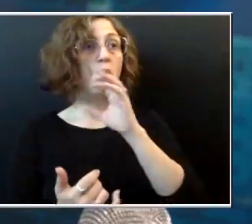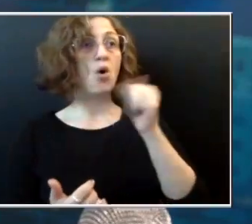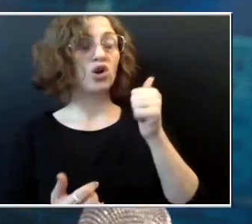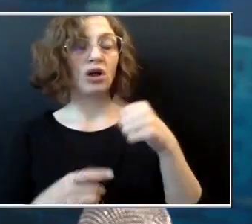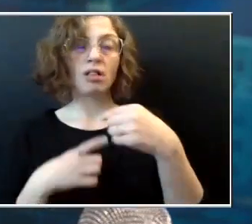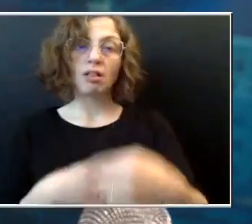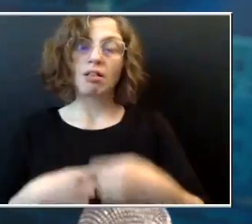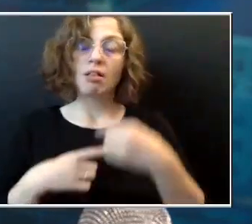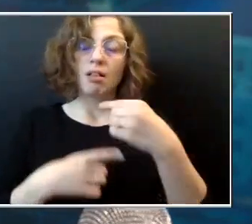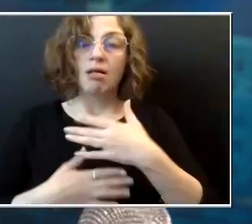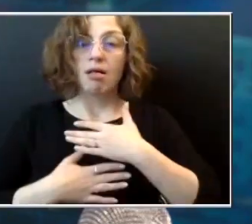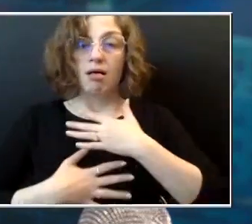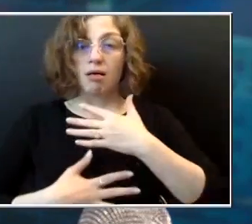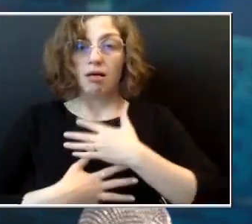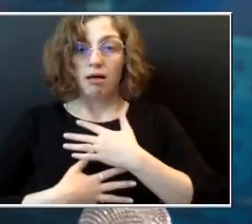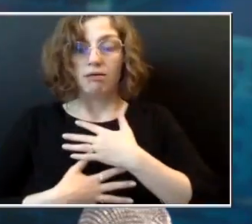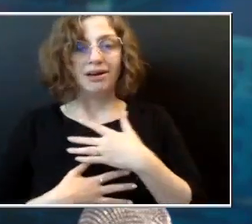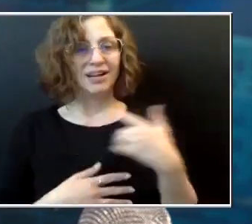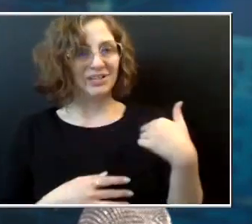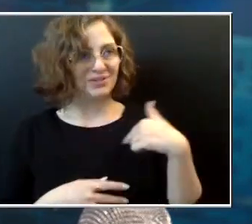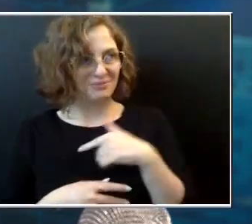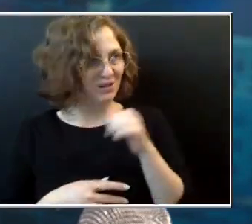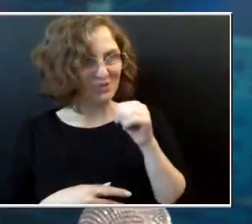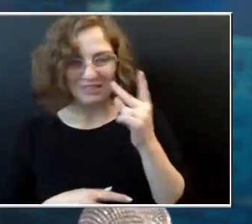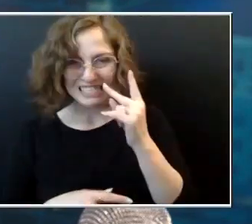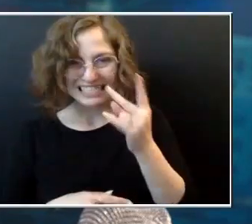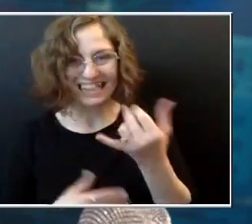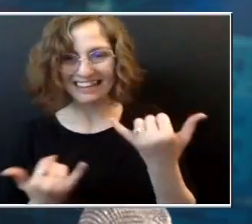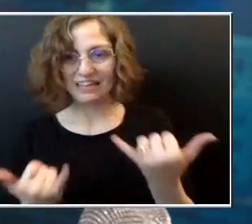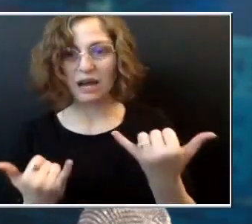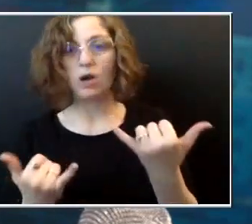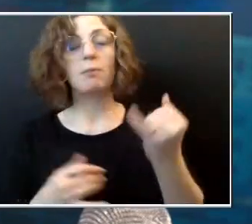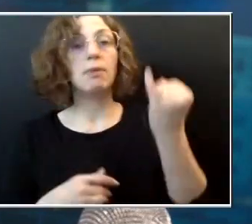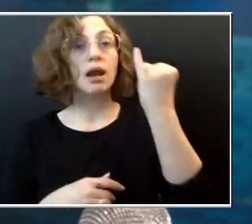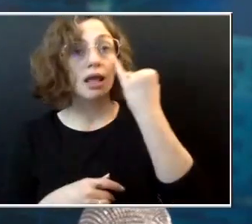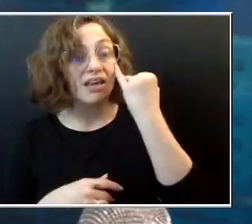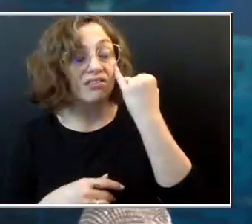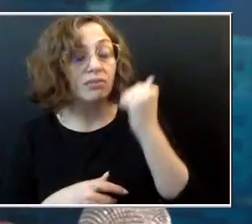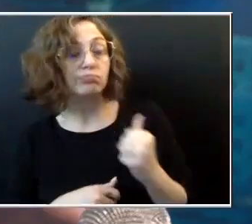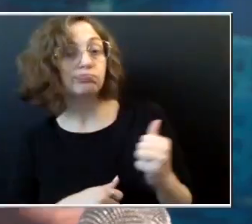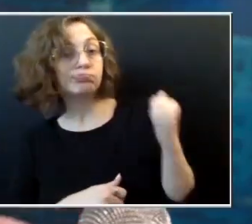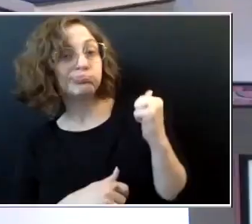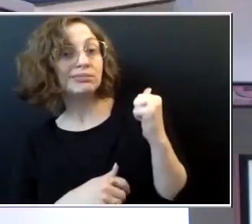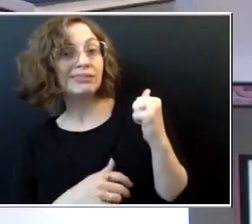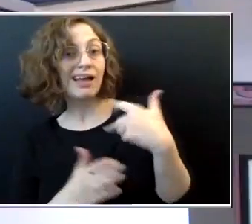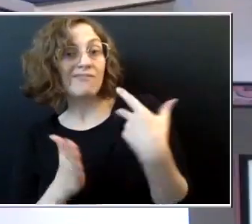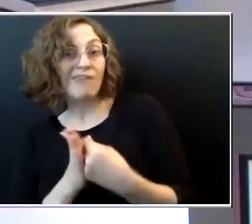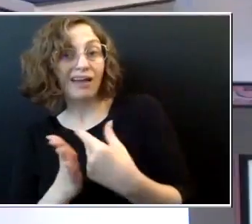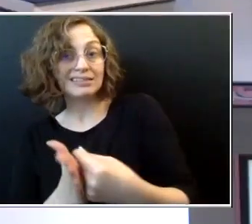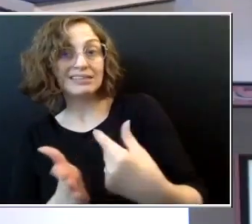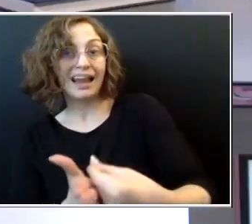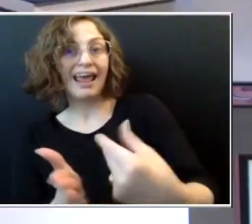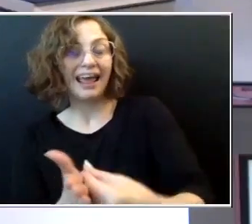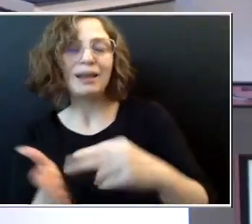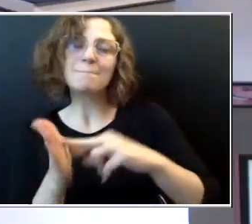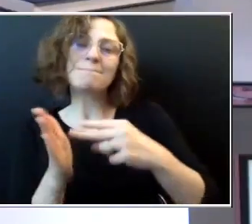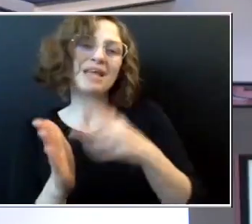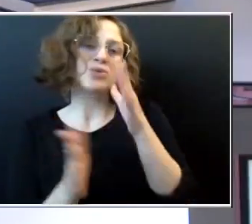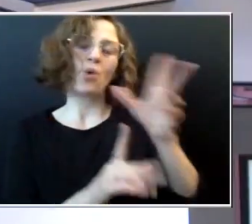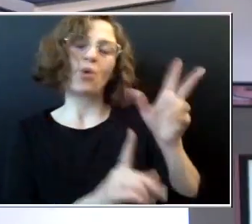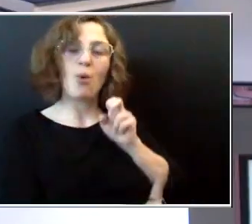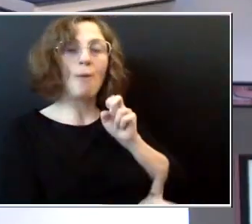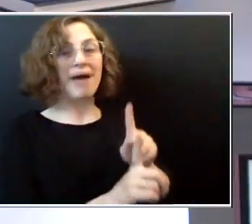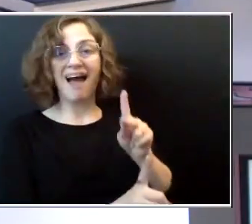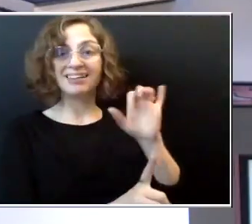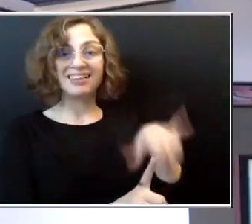okay, if we don't vaccinate people, we're going to go back to that. It's a terrible lifelong consequence. It doesn't just go away.